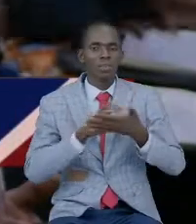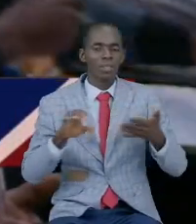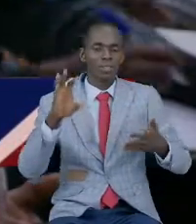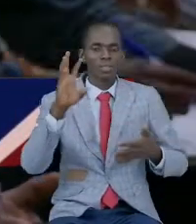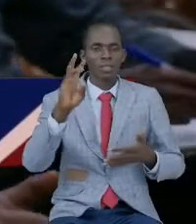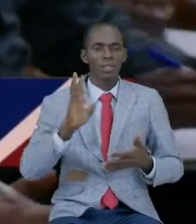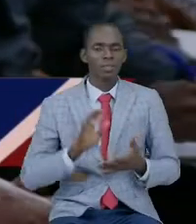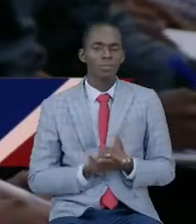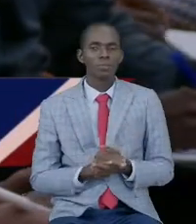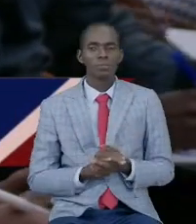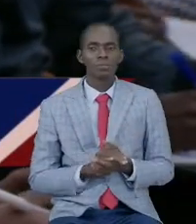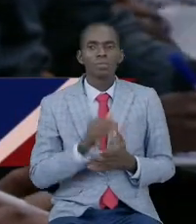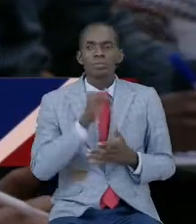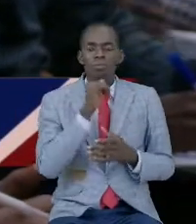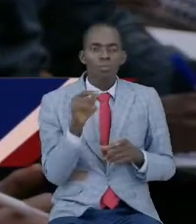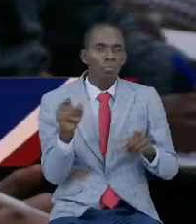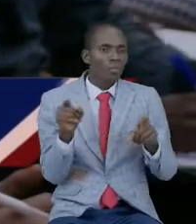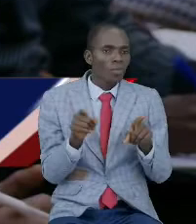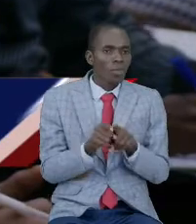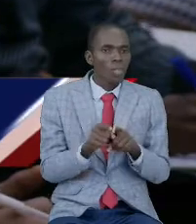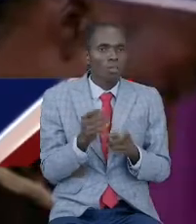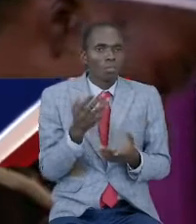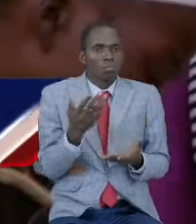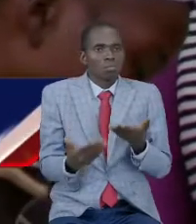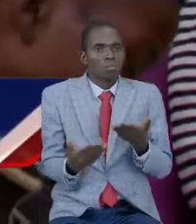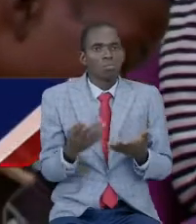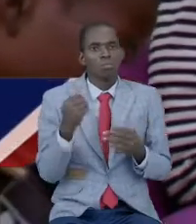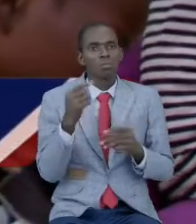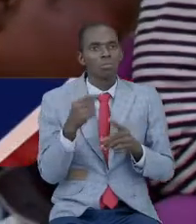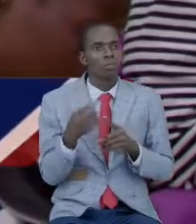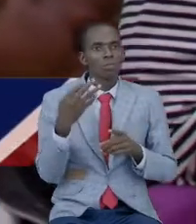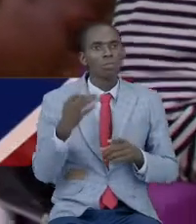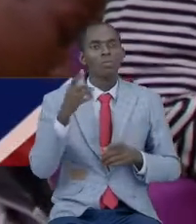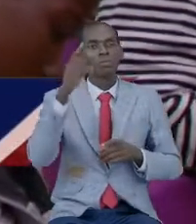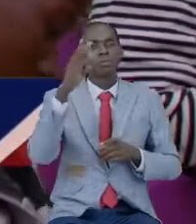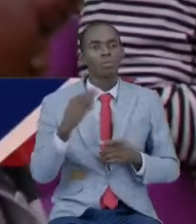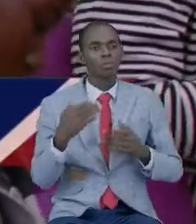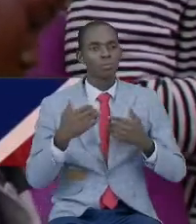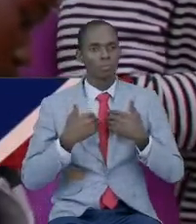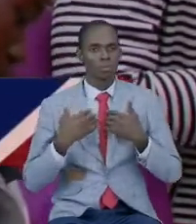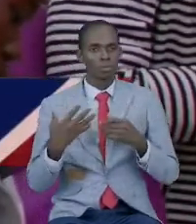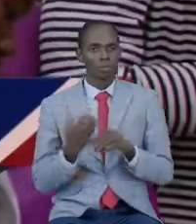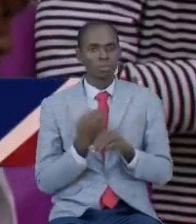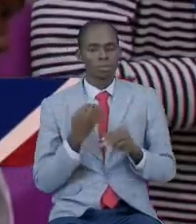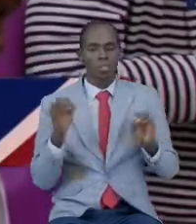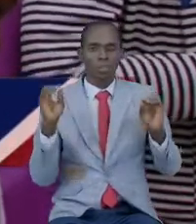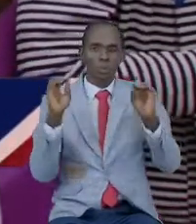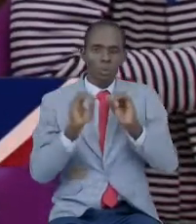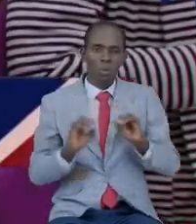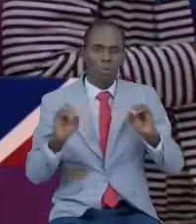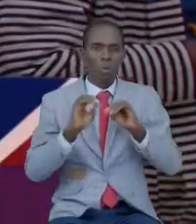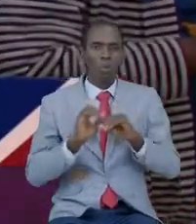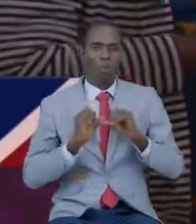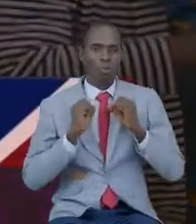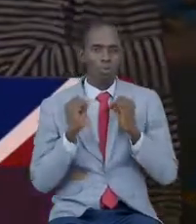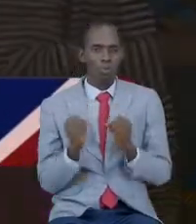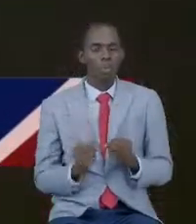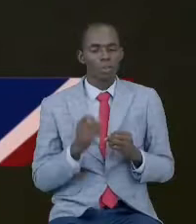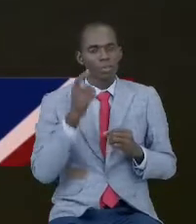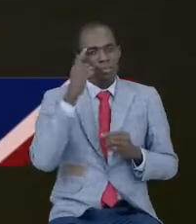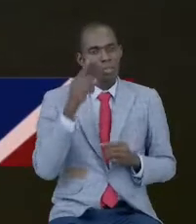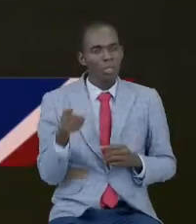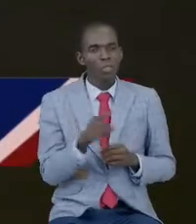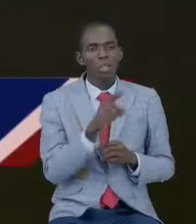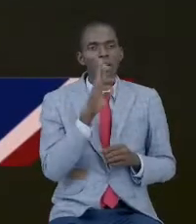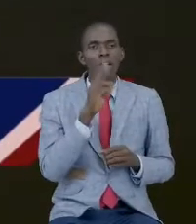6. Not as though the word of God has taken on effect, for they